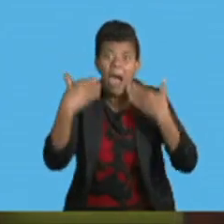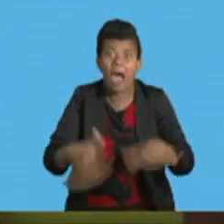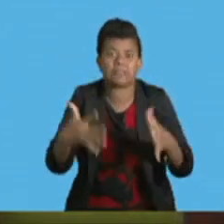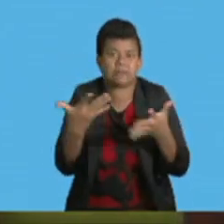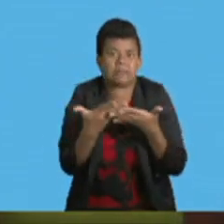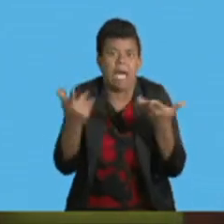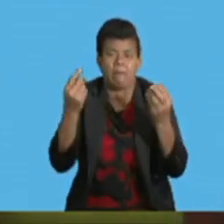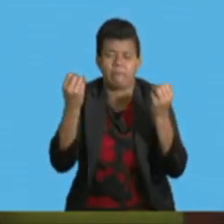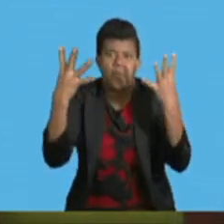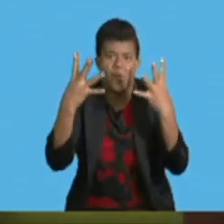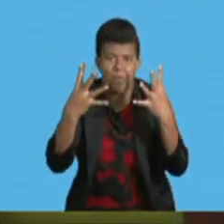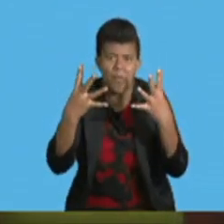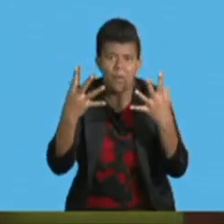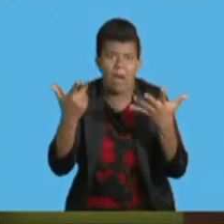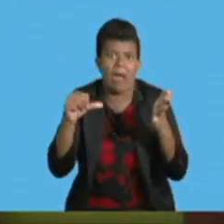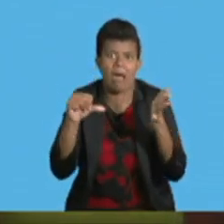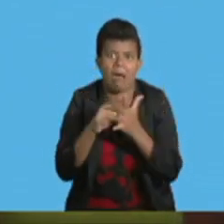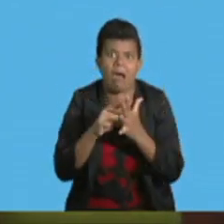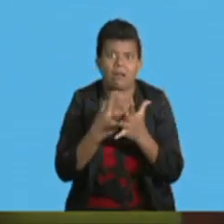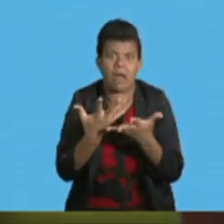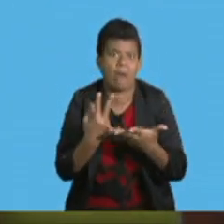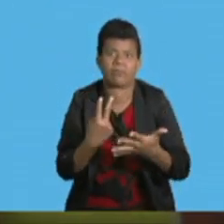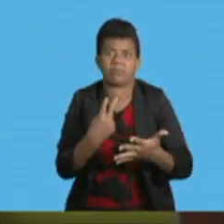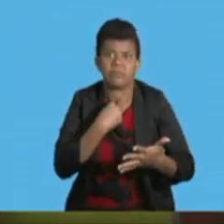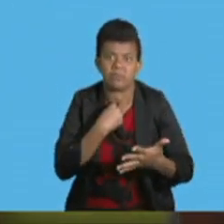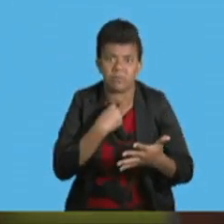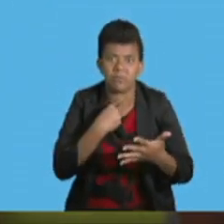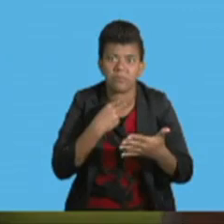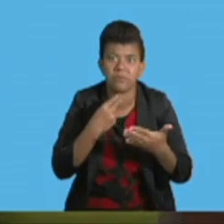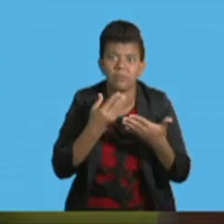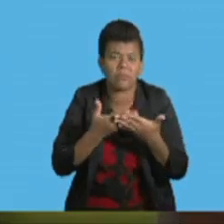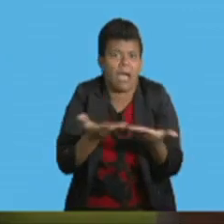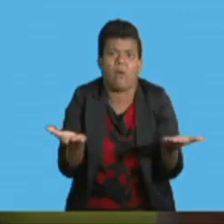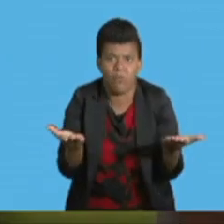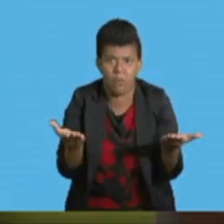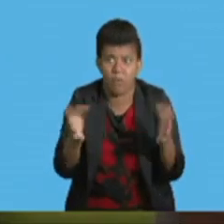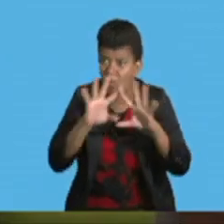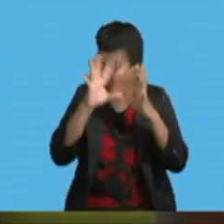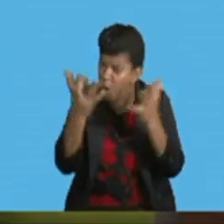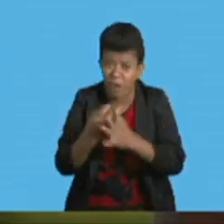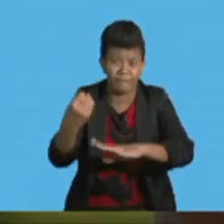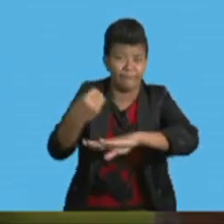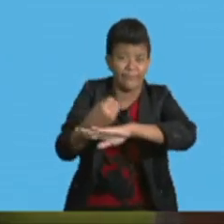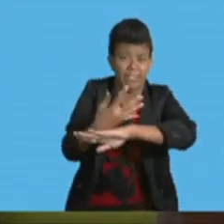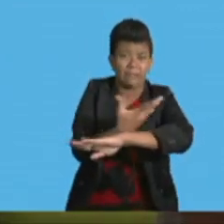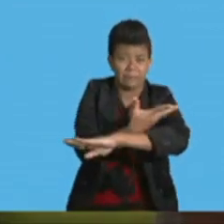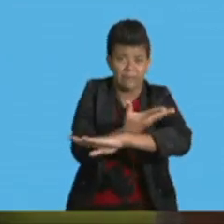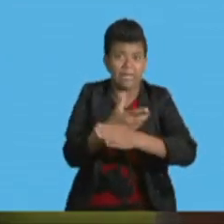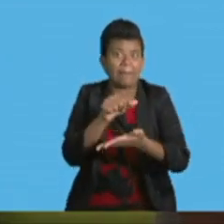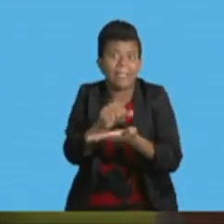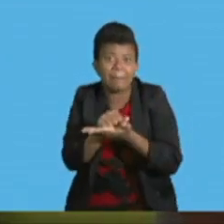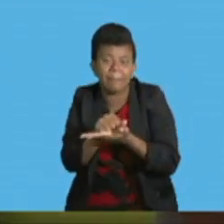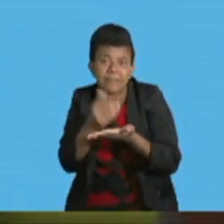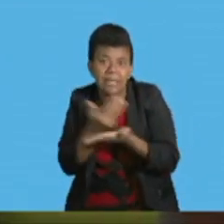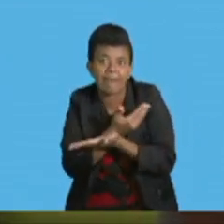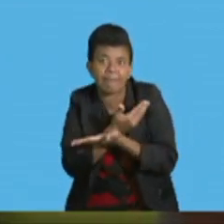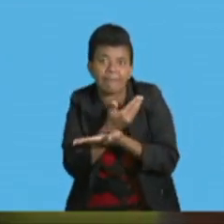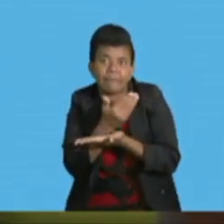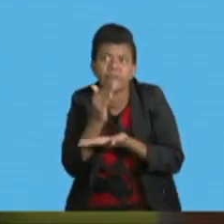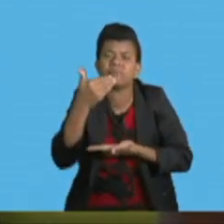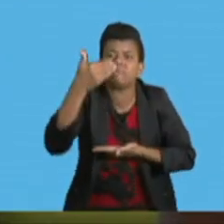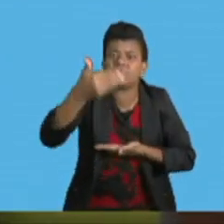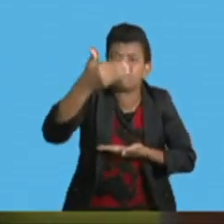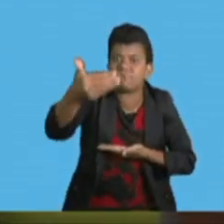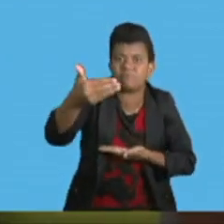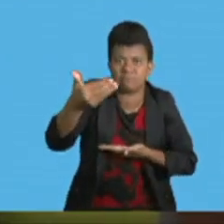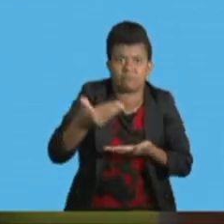possible for us to hand over a healthy world to the generations that follow us. There is now a trend towards pushing